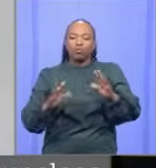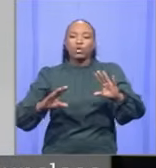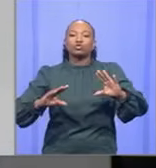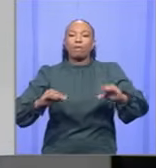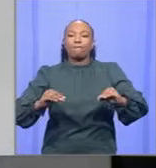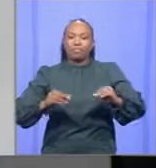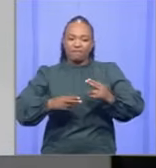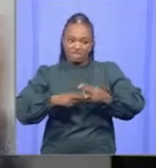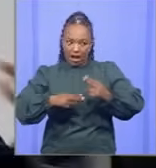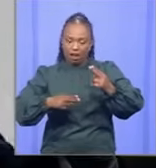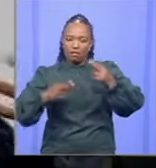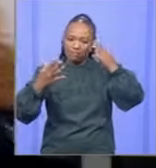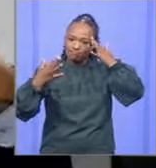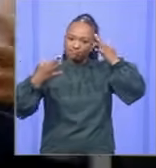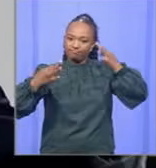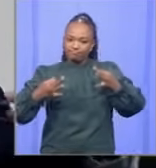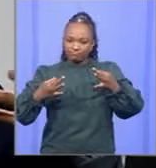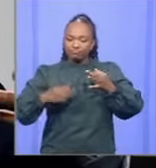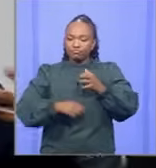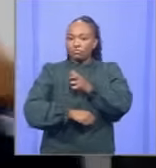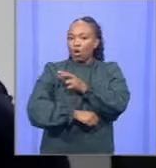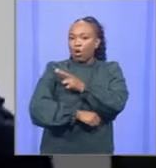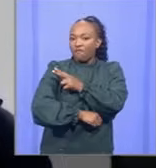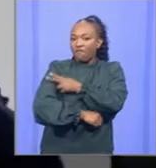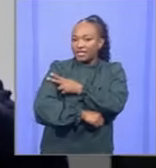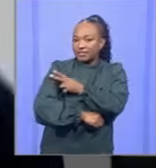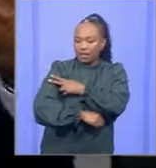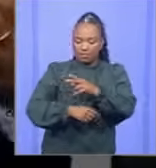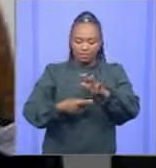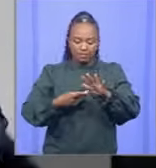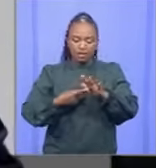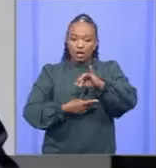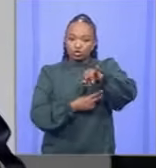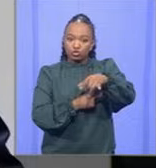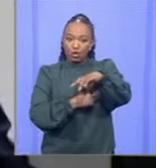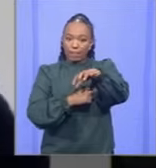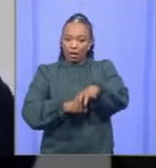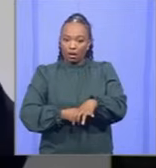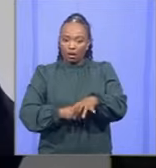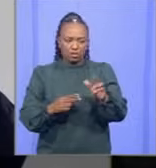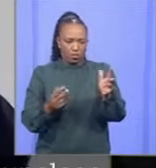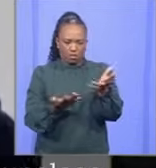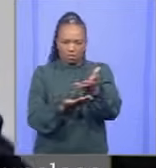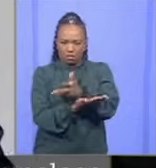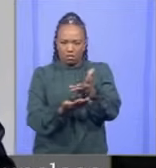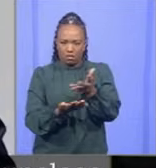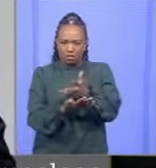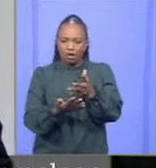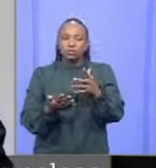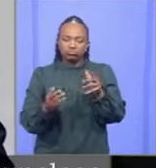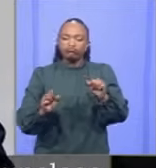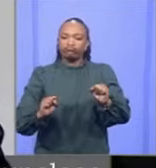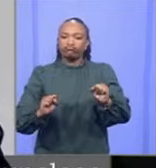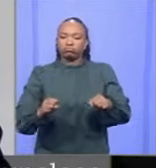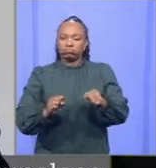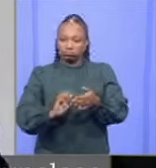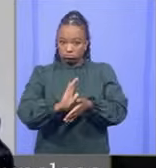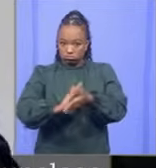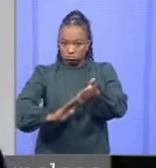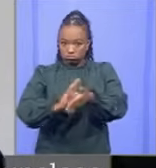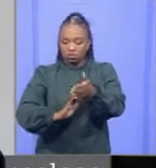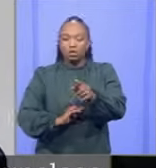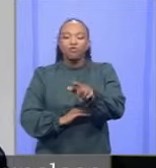Monday on Joburg, and then they will give us a green light to proceed on Tuesday in Joburg. We're talking with all